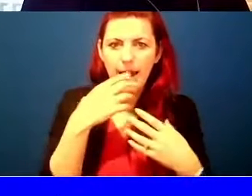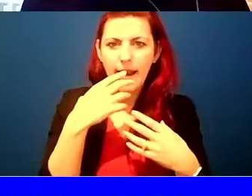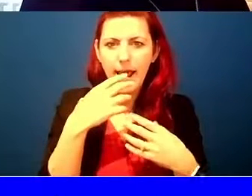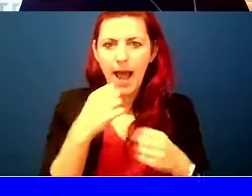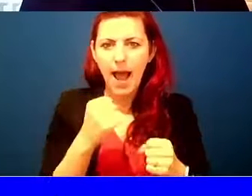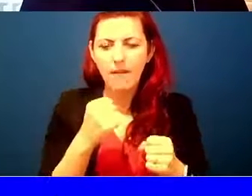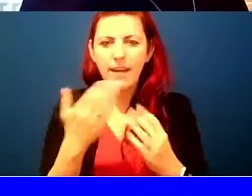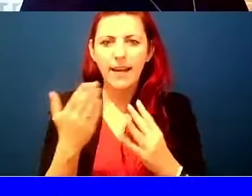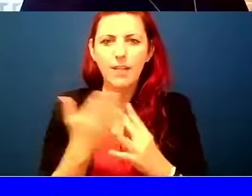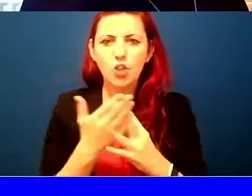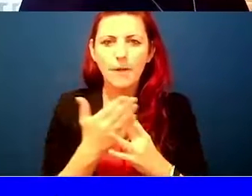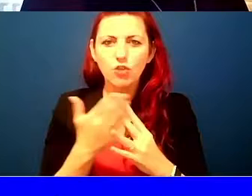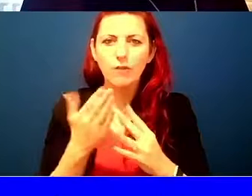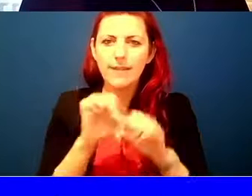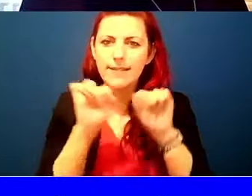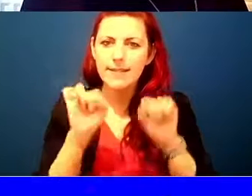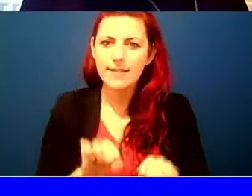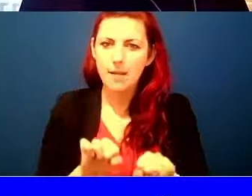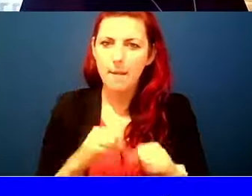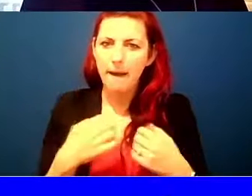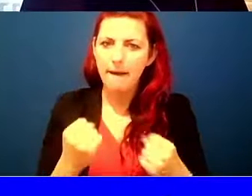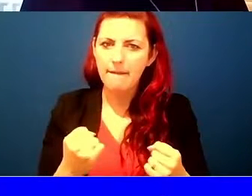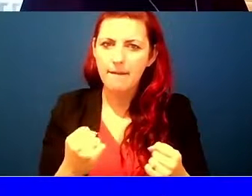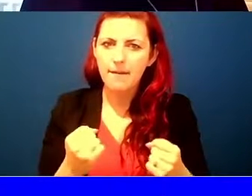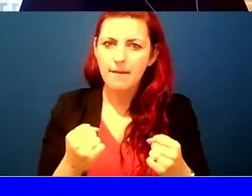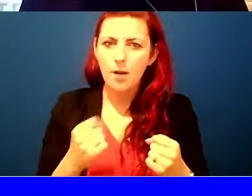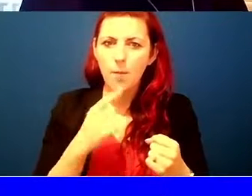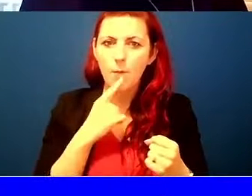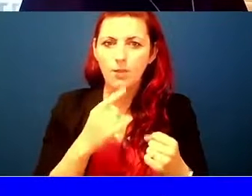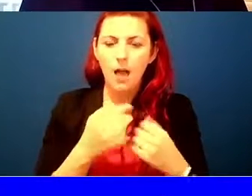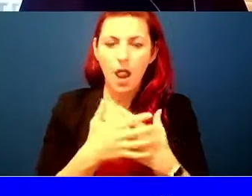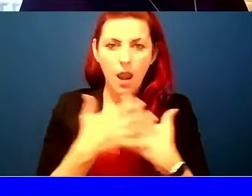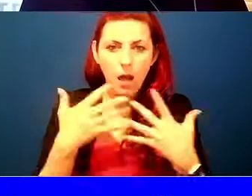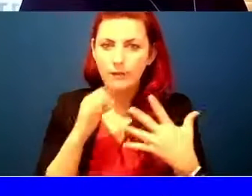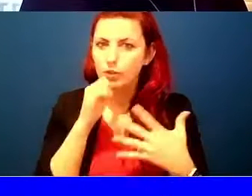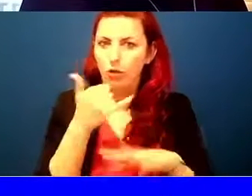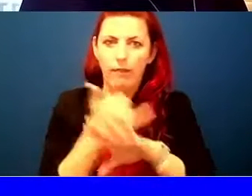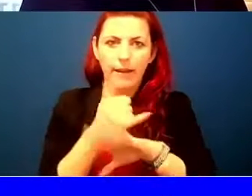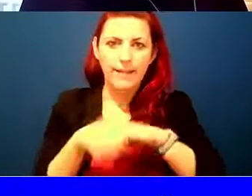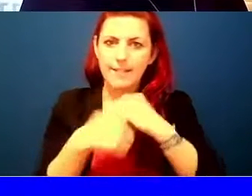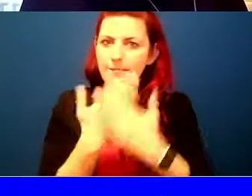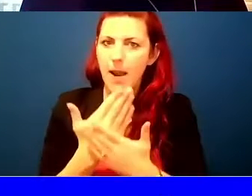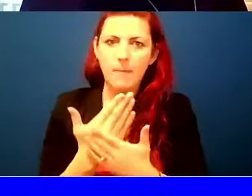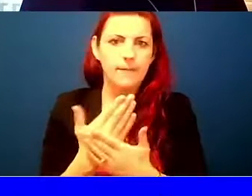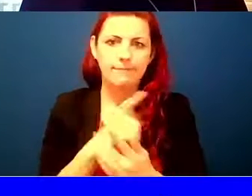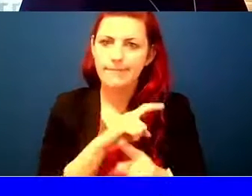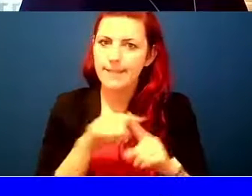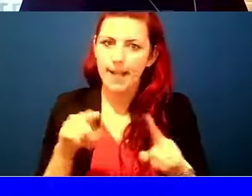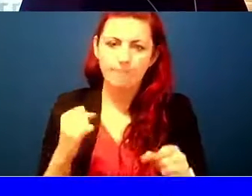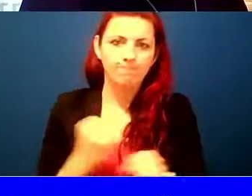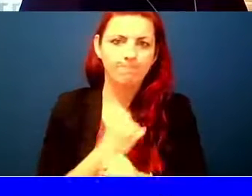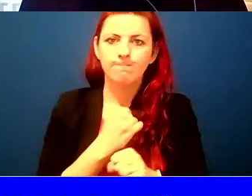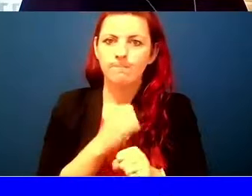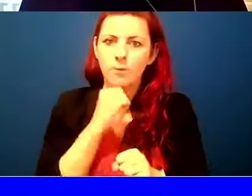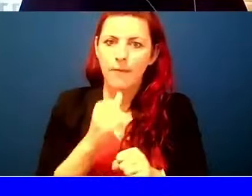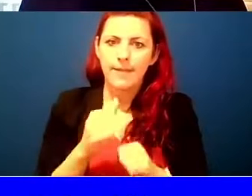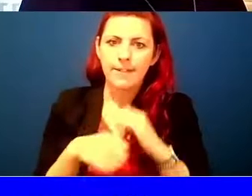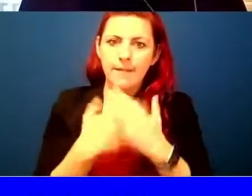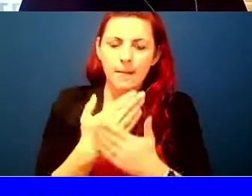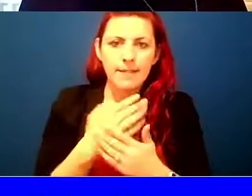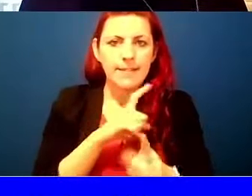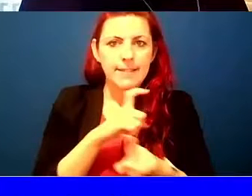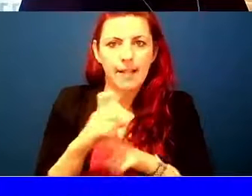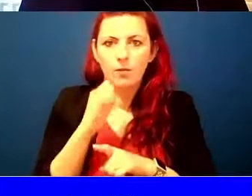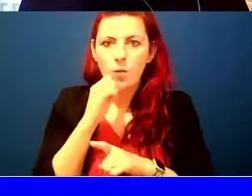as well, but I think a lot of it is going to be developed, and much of it is going through CPD